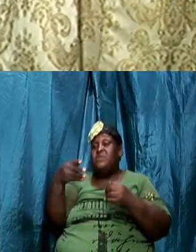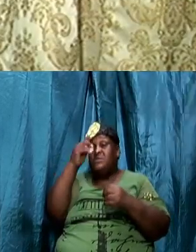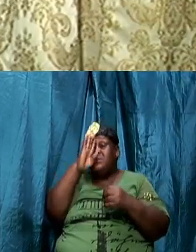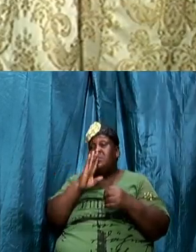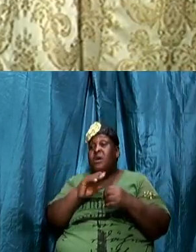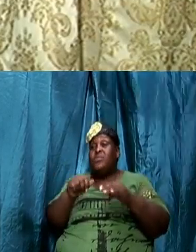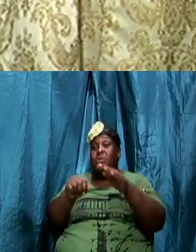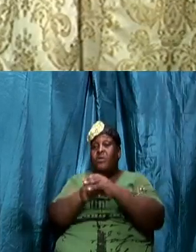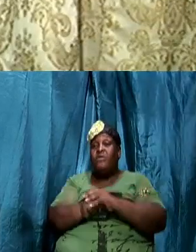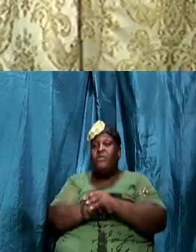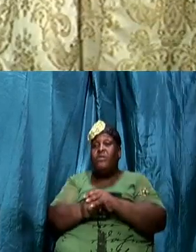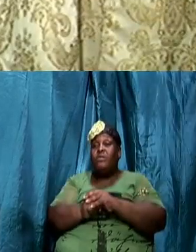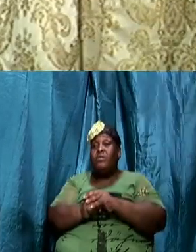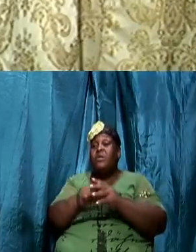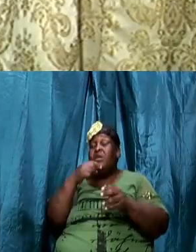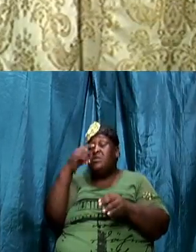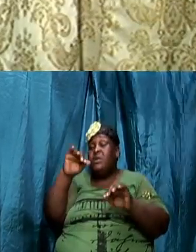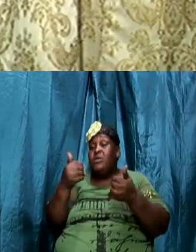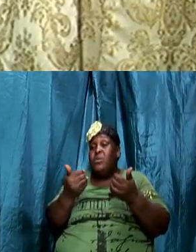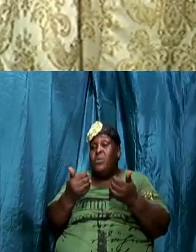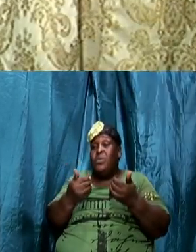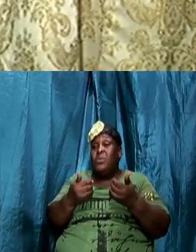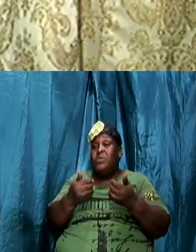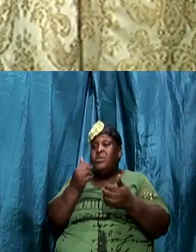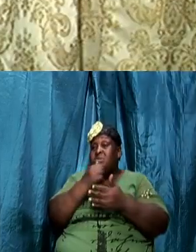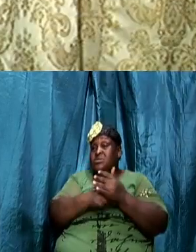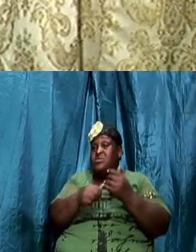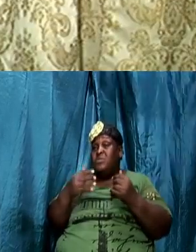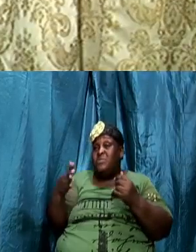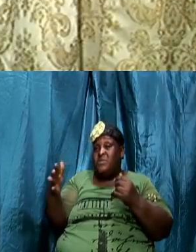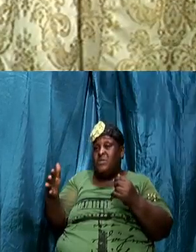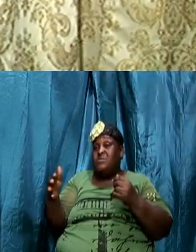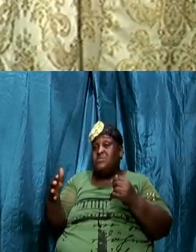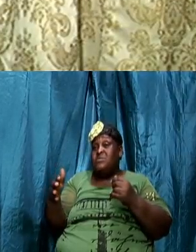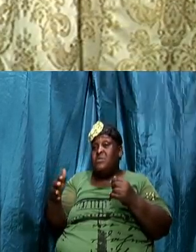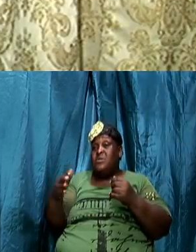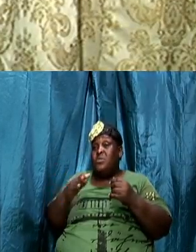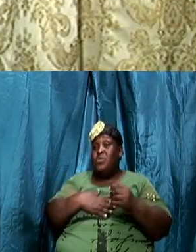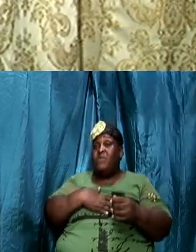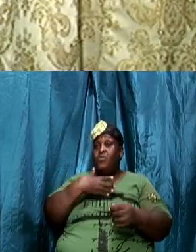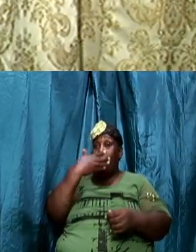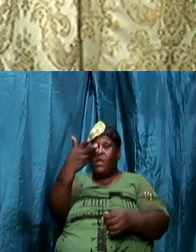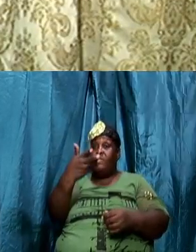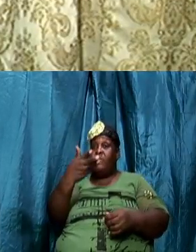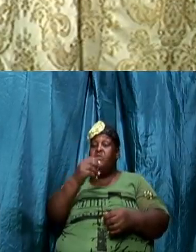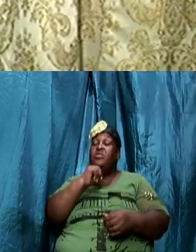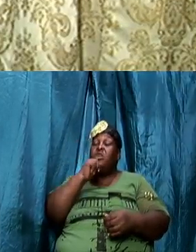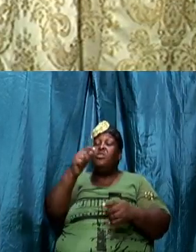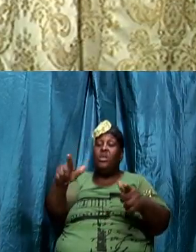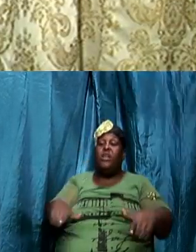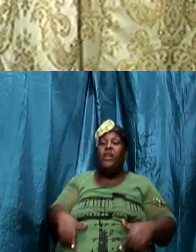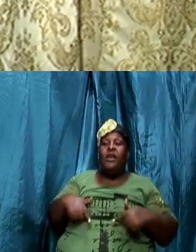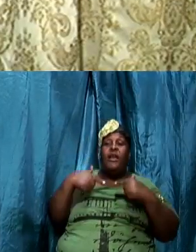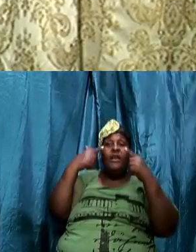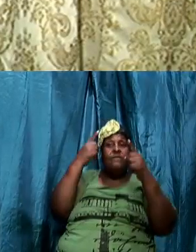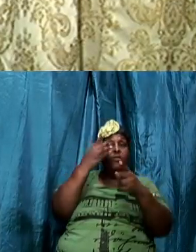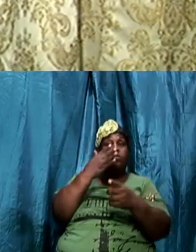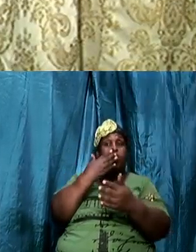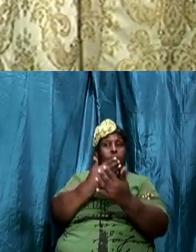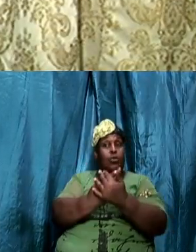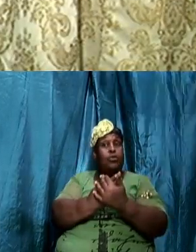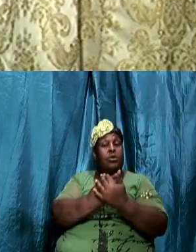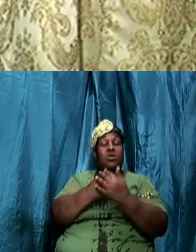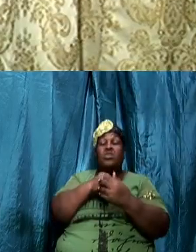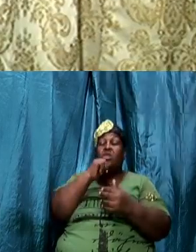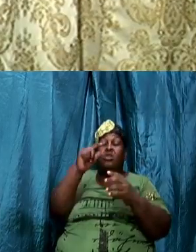cover. And I am telling us, however, that if we are deliberate, if we are willful, if we are not walking properly, if we are not walking